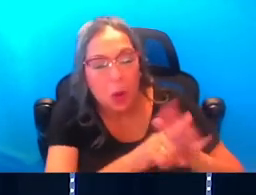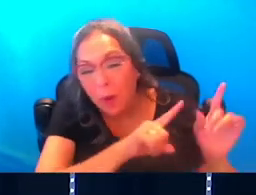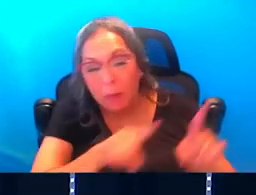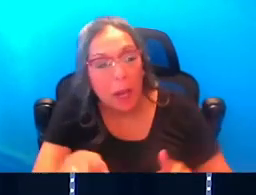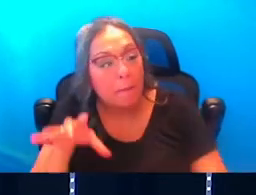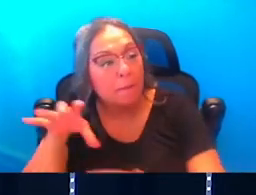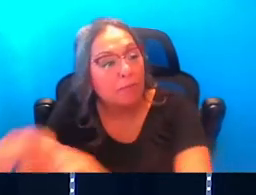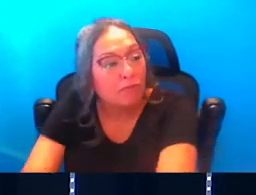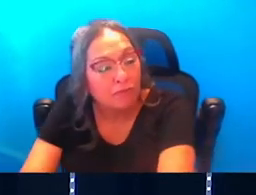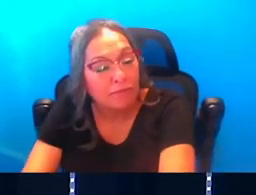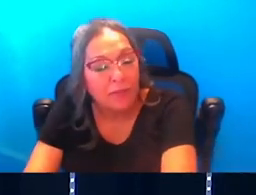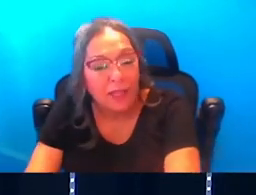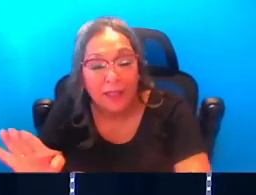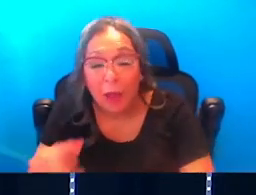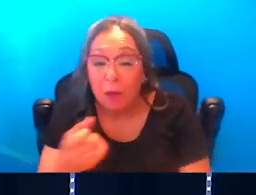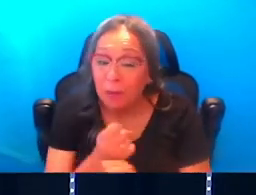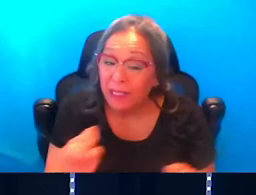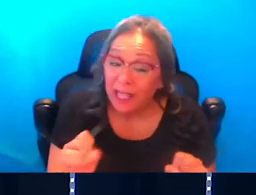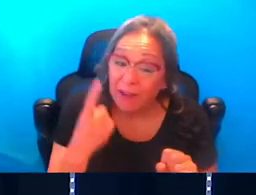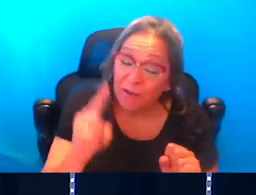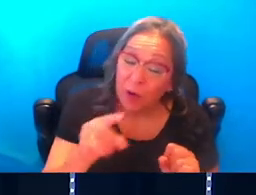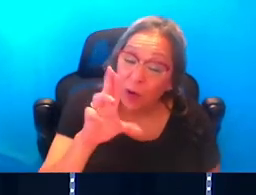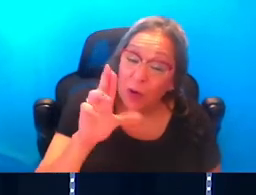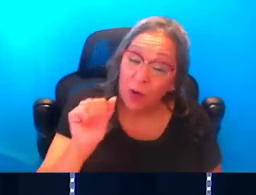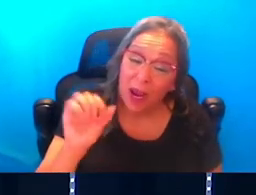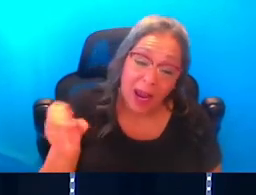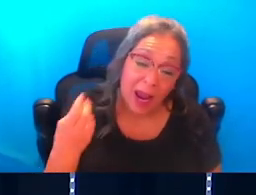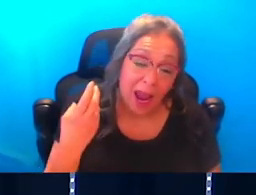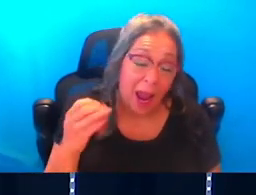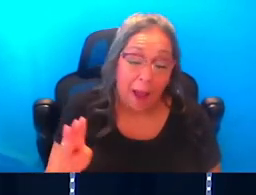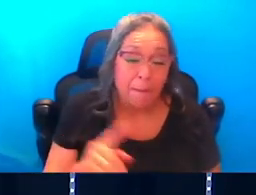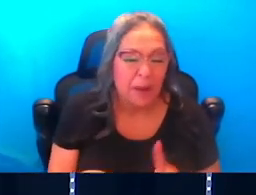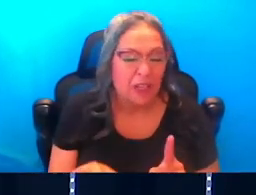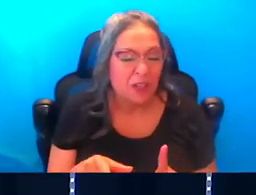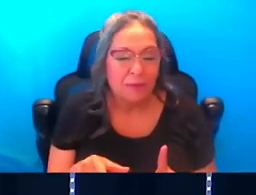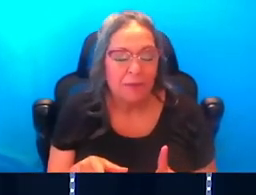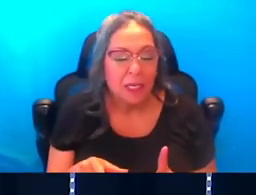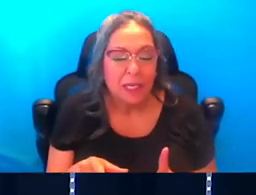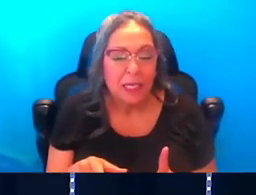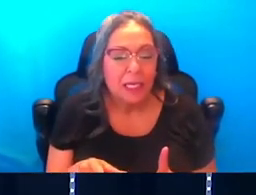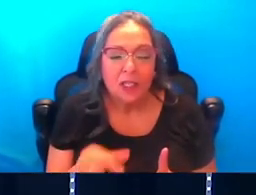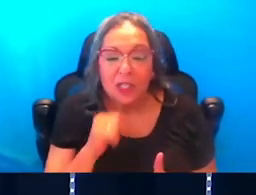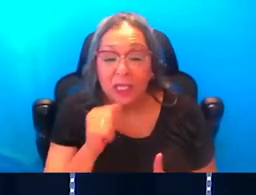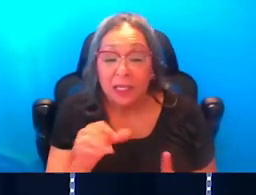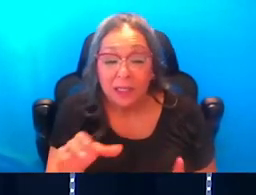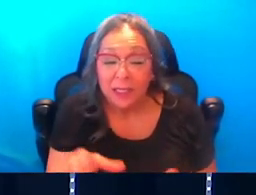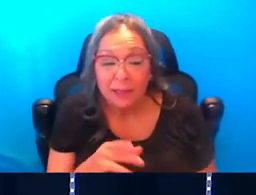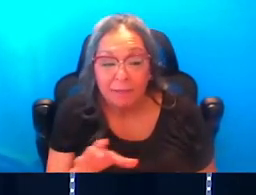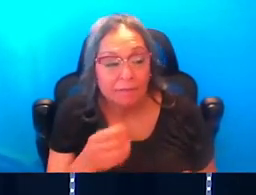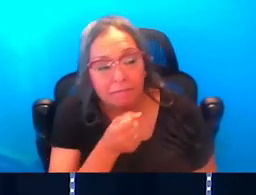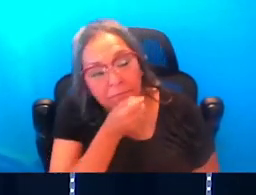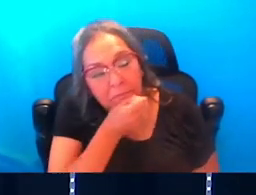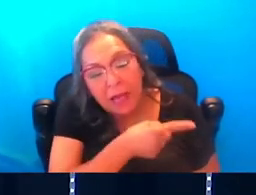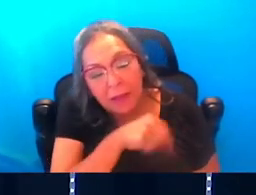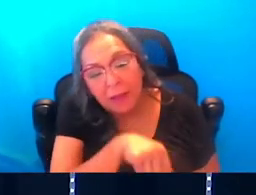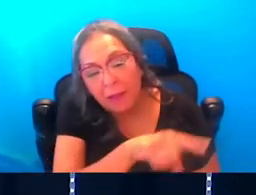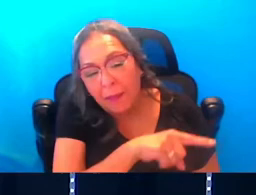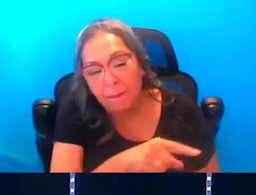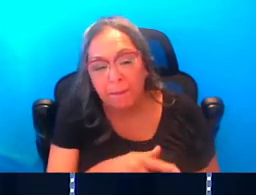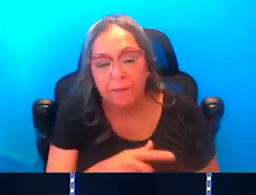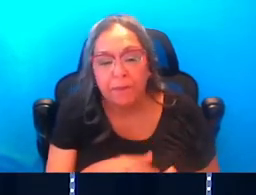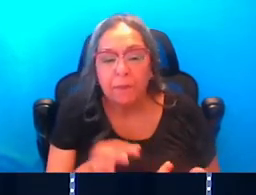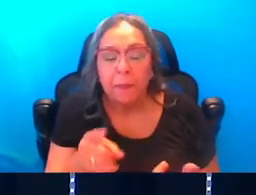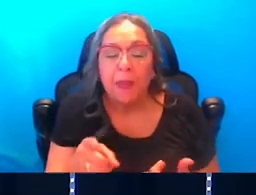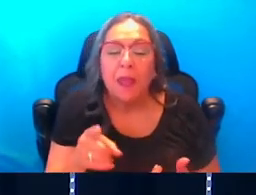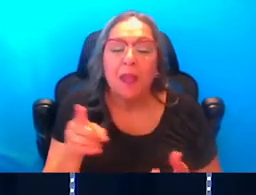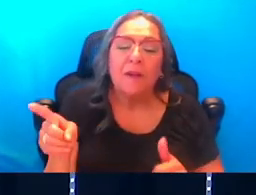play. It's not what she's about to do. Now, before we get to the rest of it, you got to hear some background in